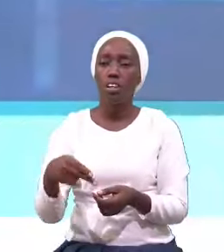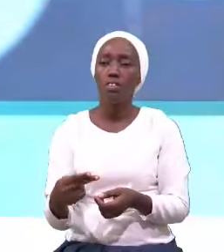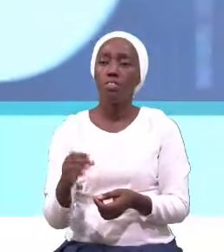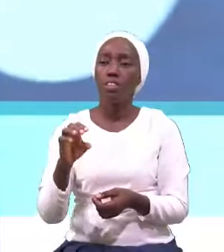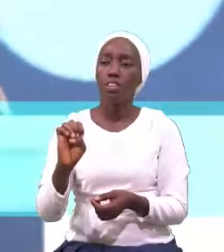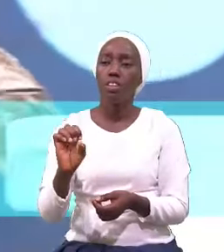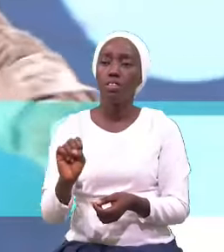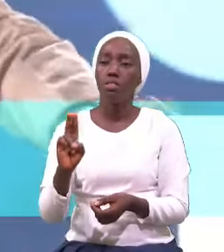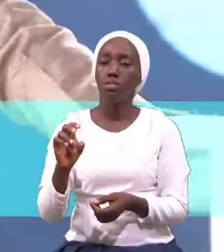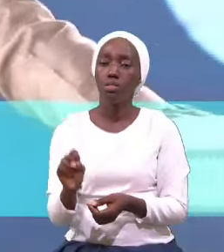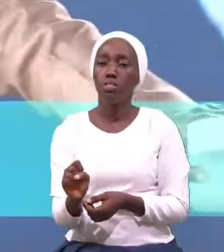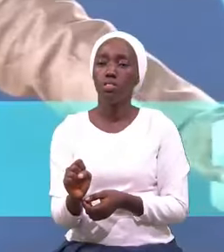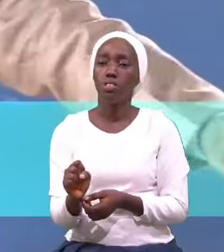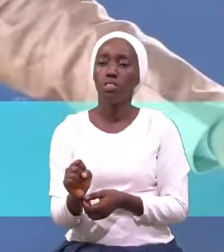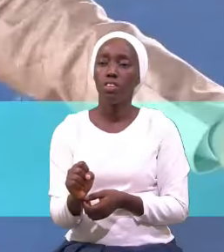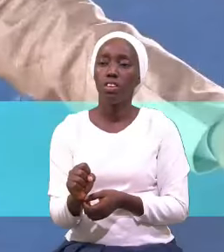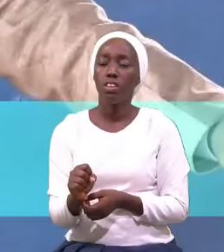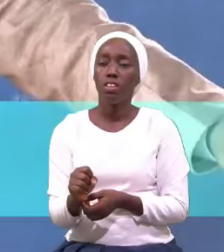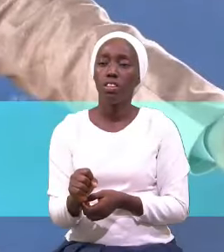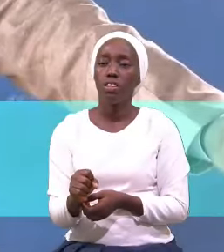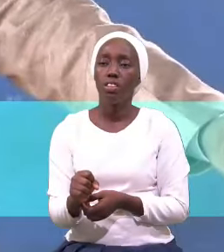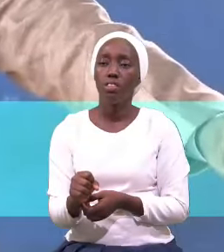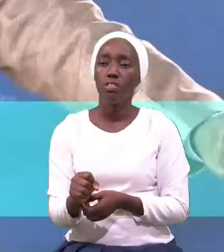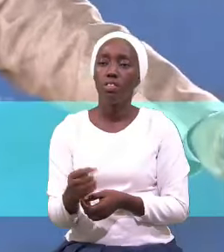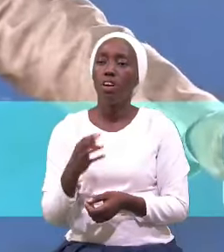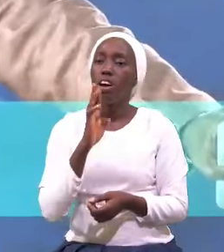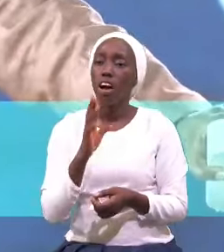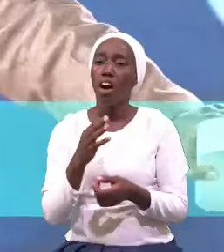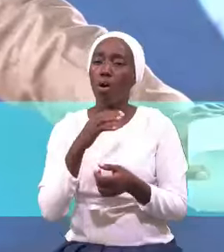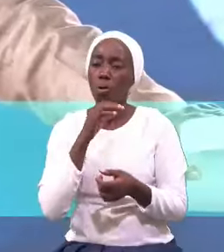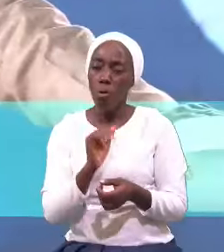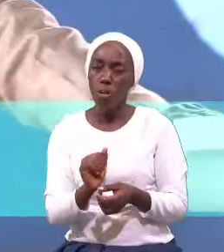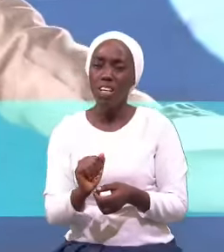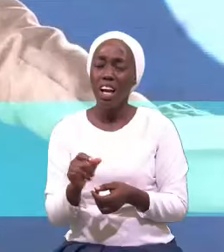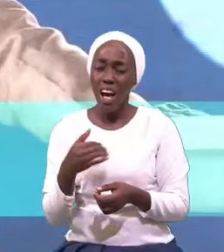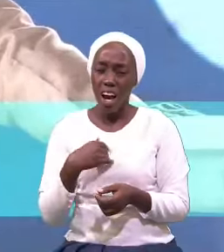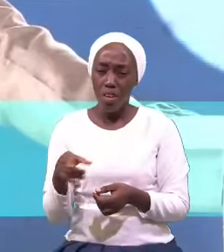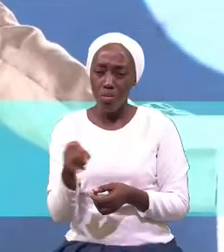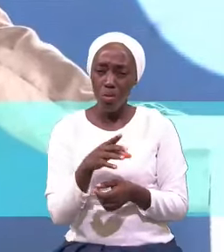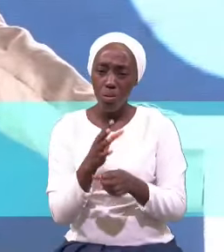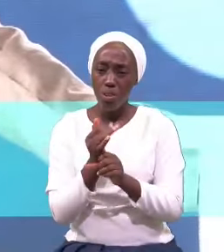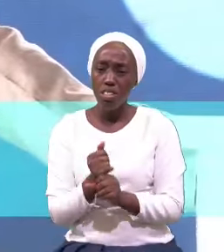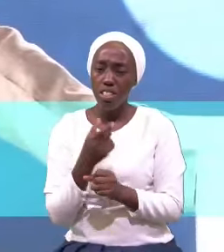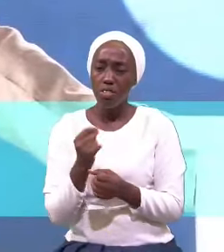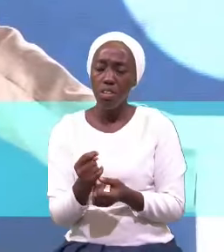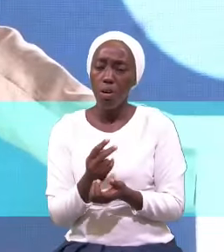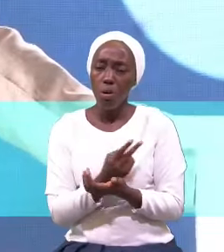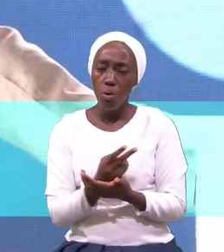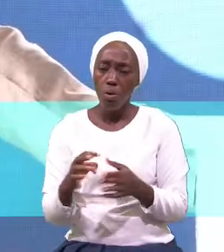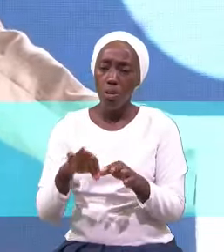They were cool and cold. He said, have you received the Holy Ghost since you